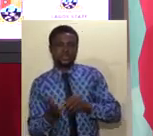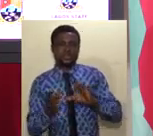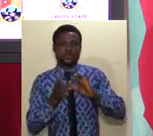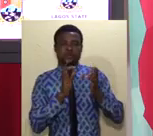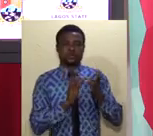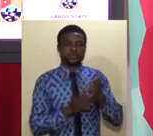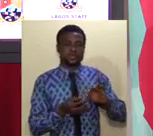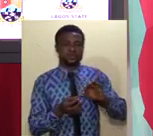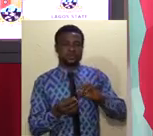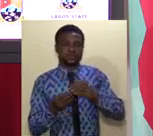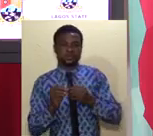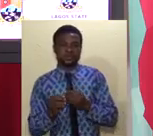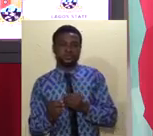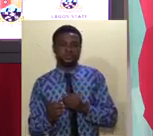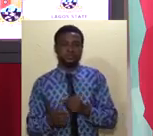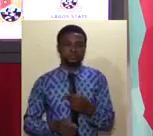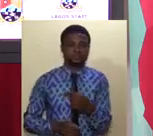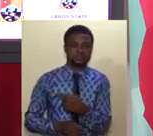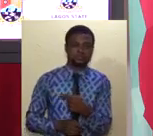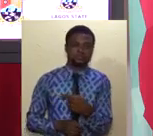this WhatsApp number